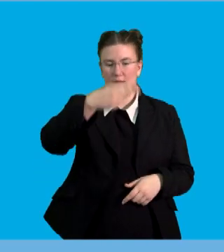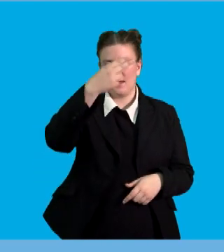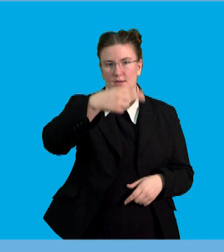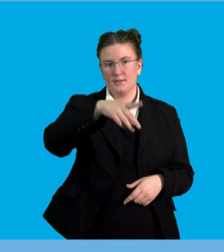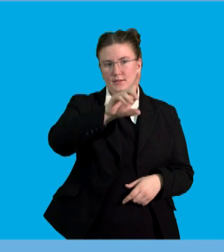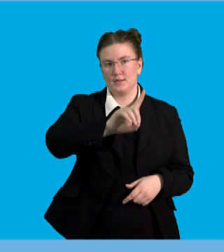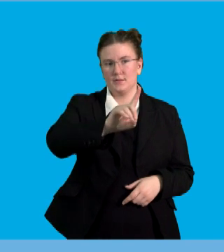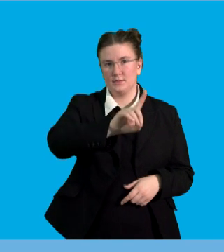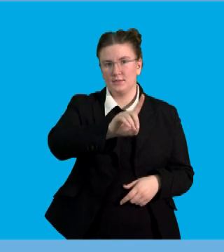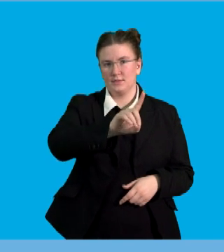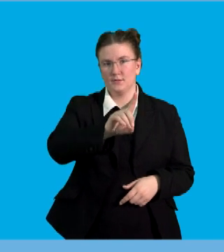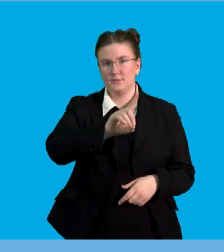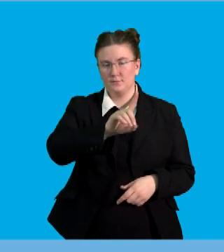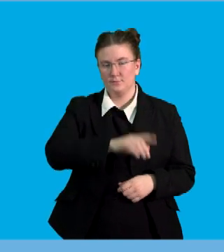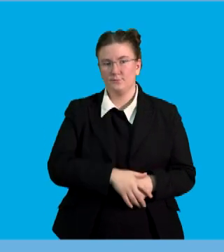density.